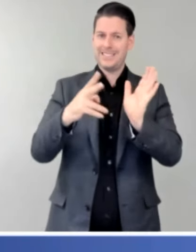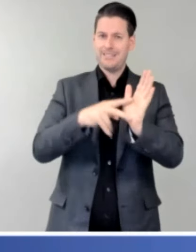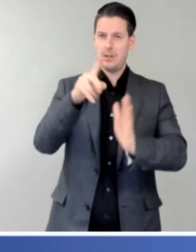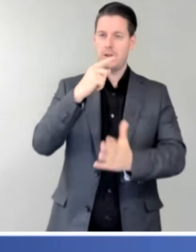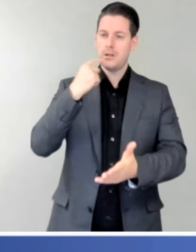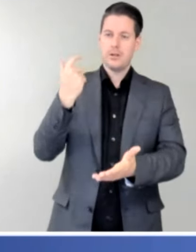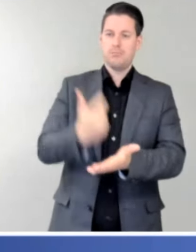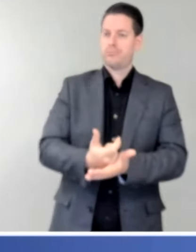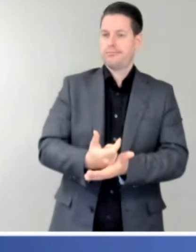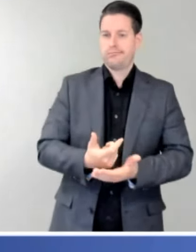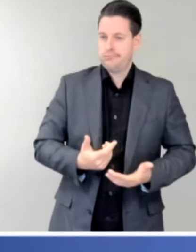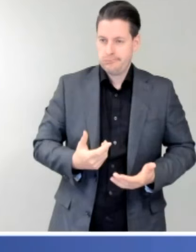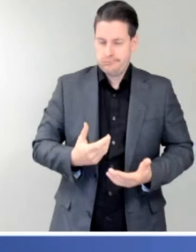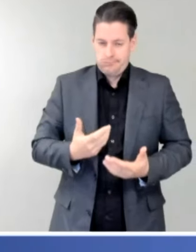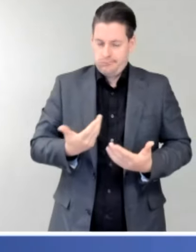then,